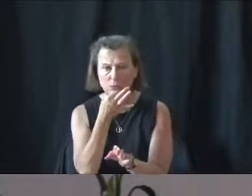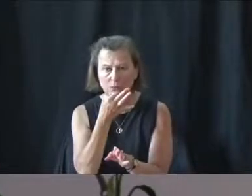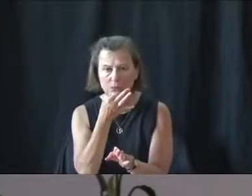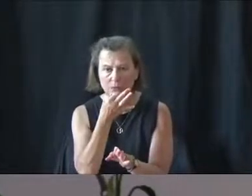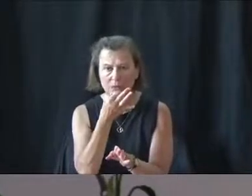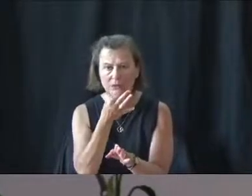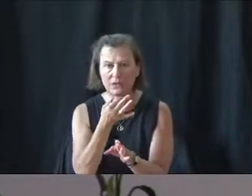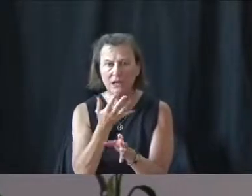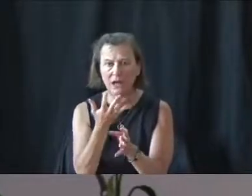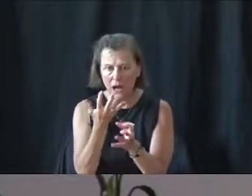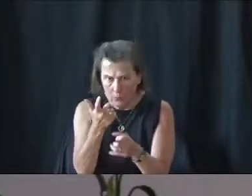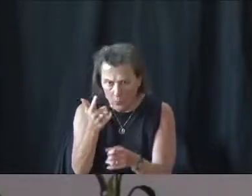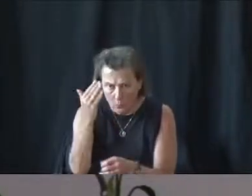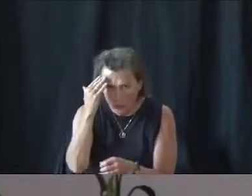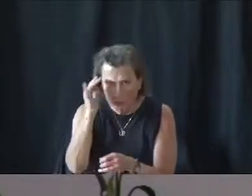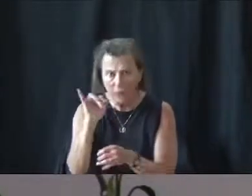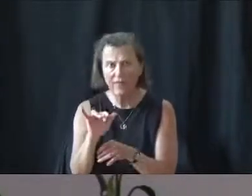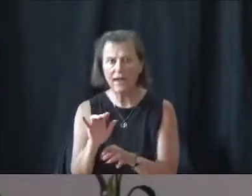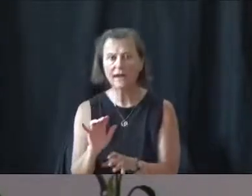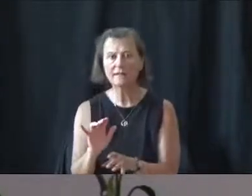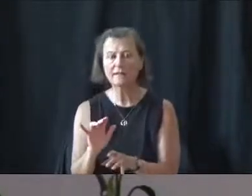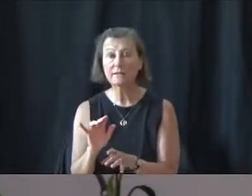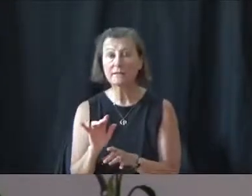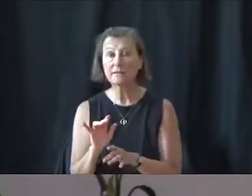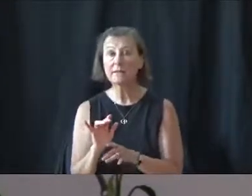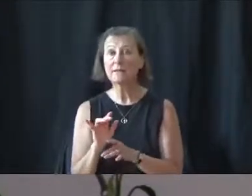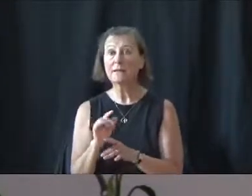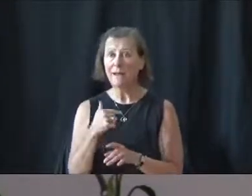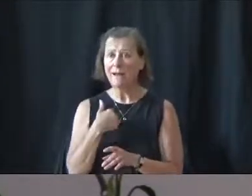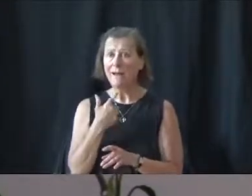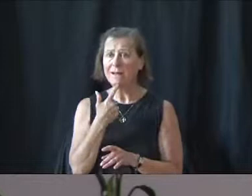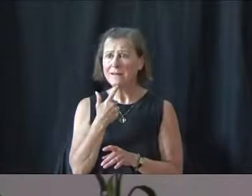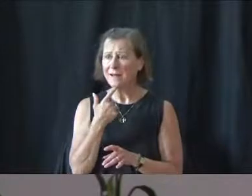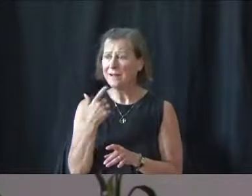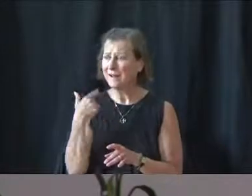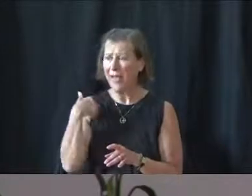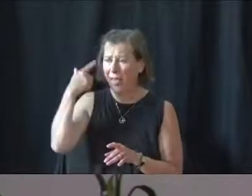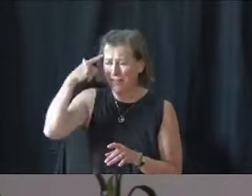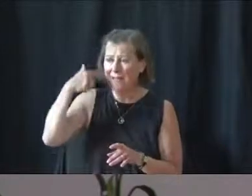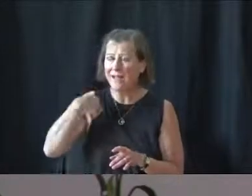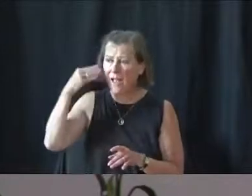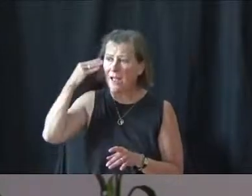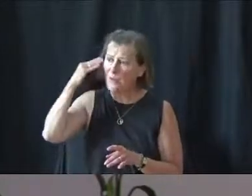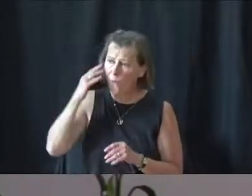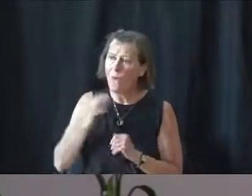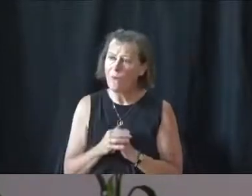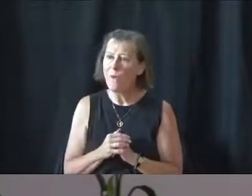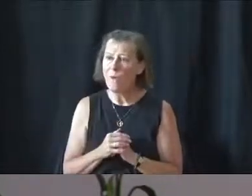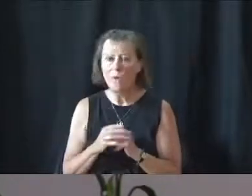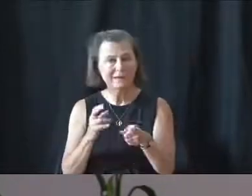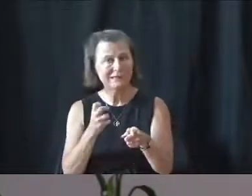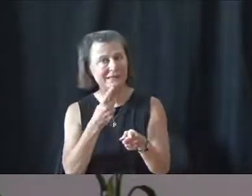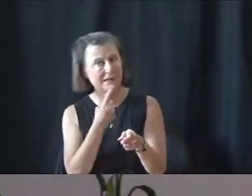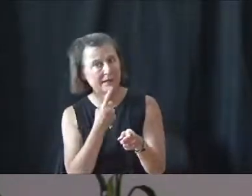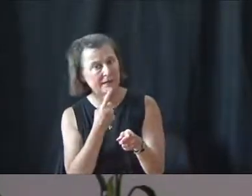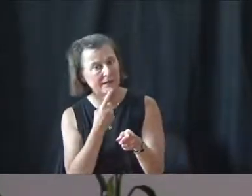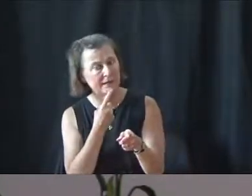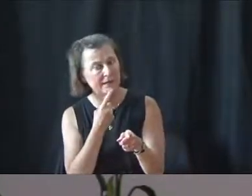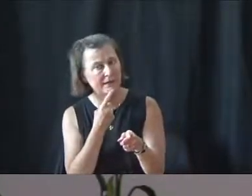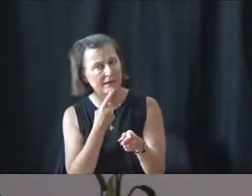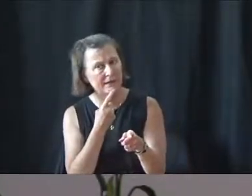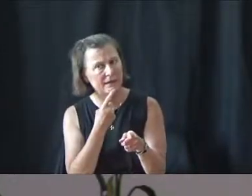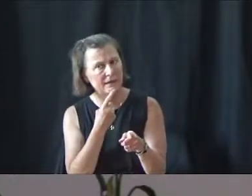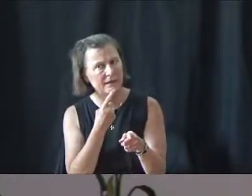I want you to know that. And I said, I think I do know. And he said,